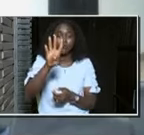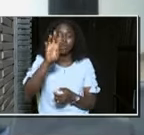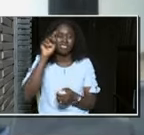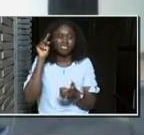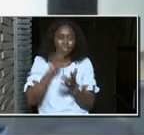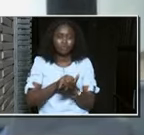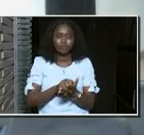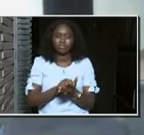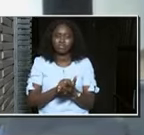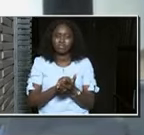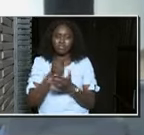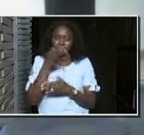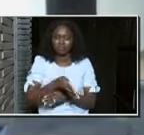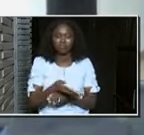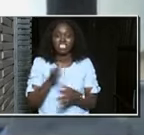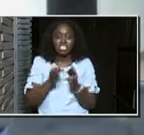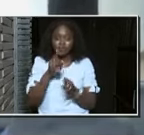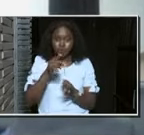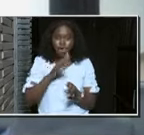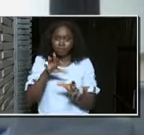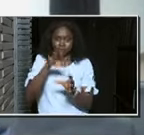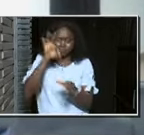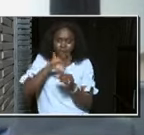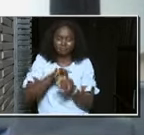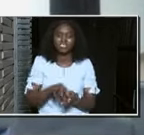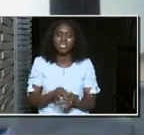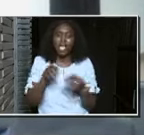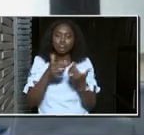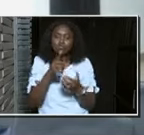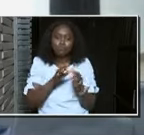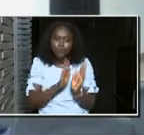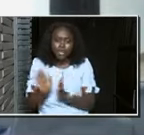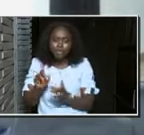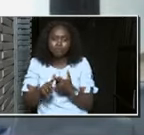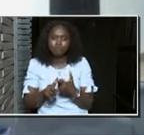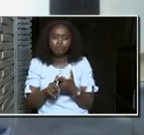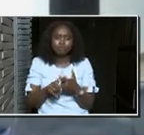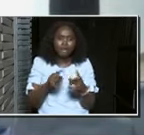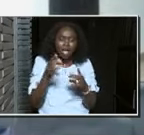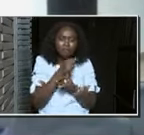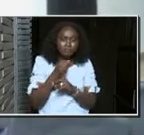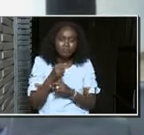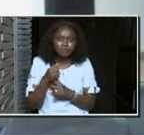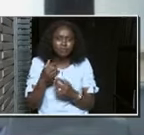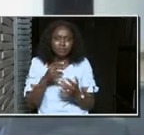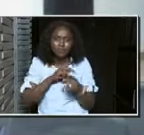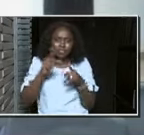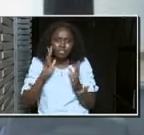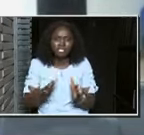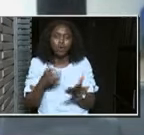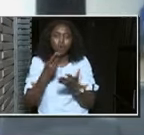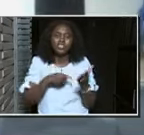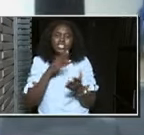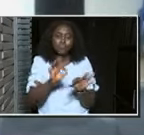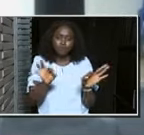If elected, how do you plan to manage the mass exodus of professionals? And what reforms would you put in place for